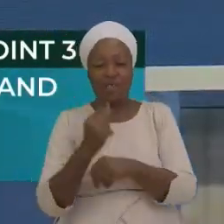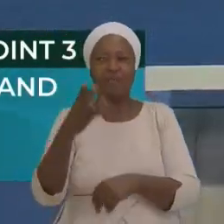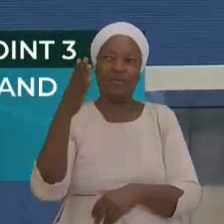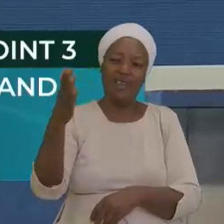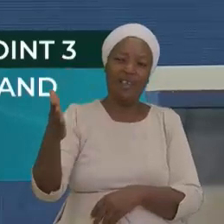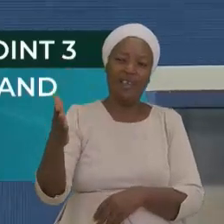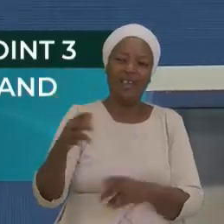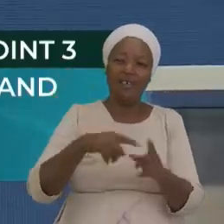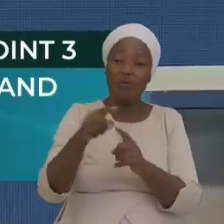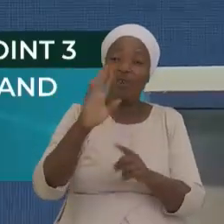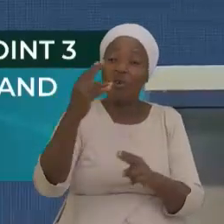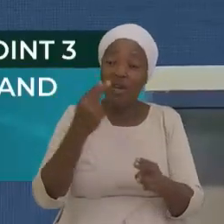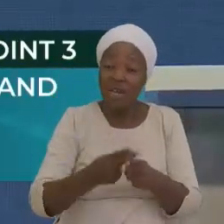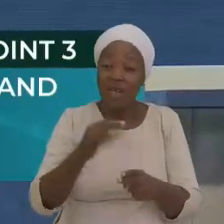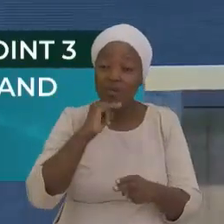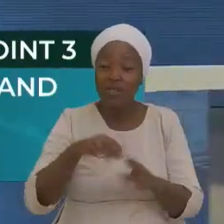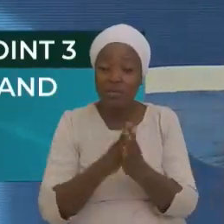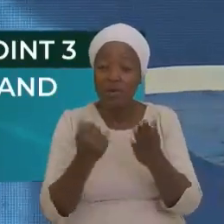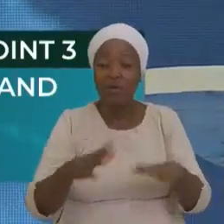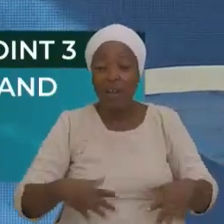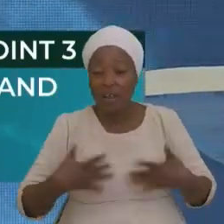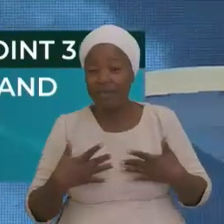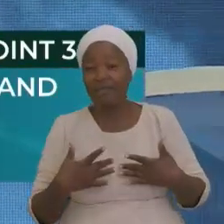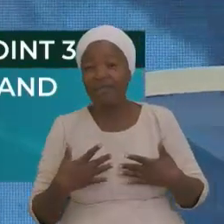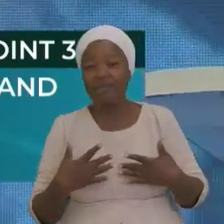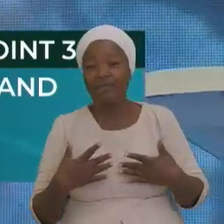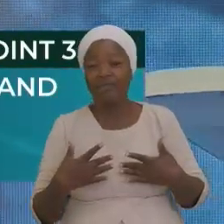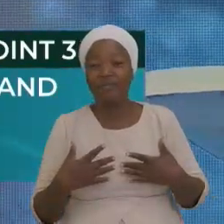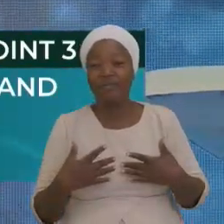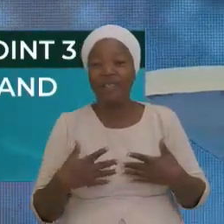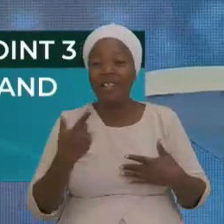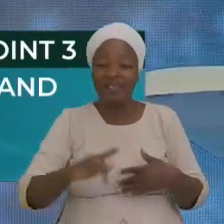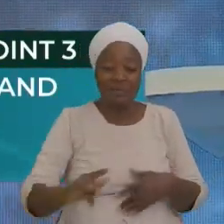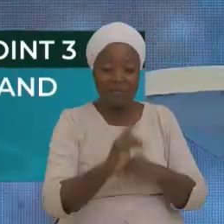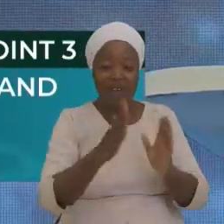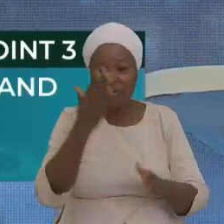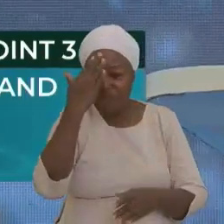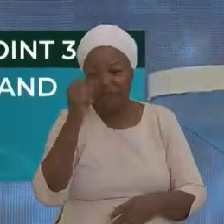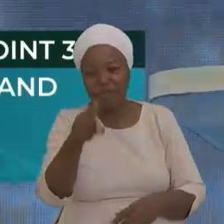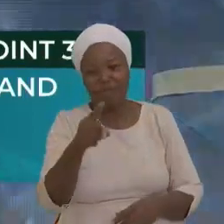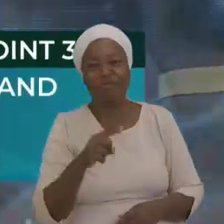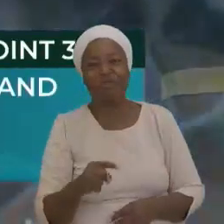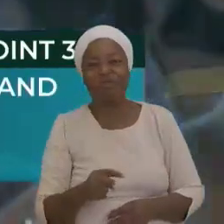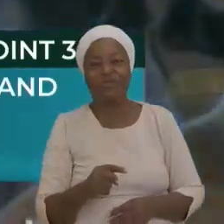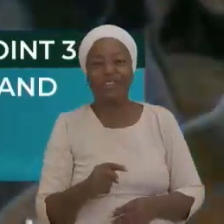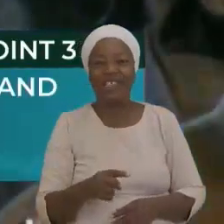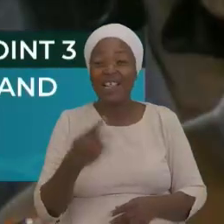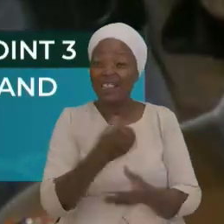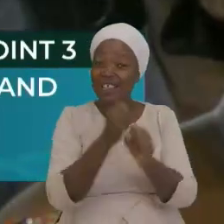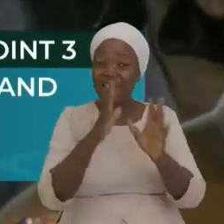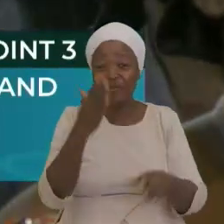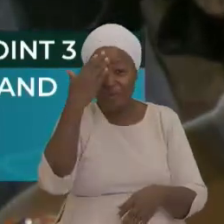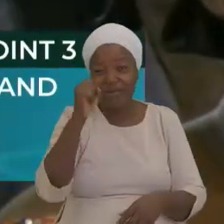your name is in the book of life, the pilot knows you. The Savior knows